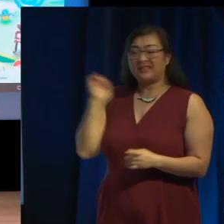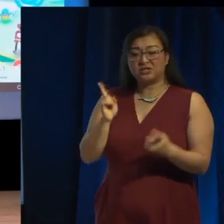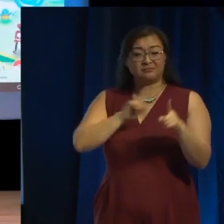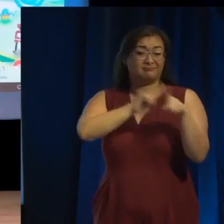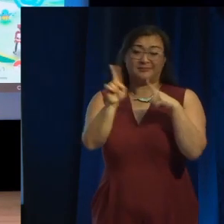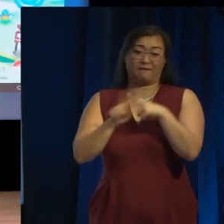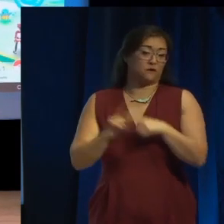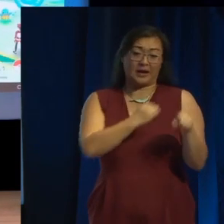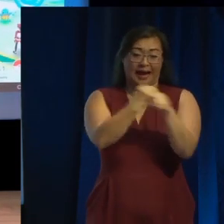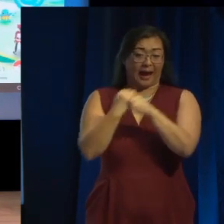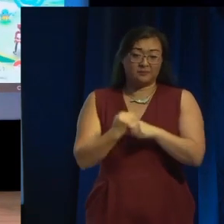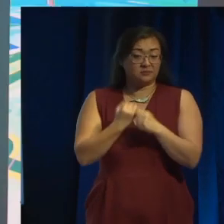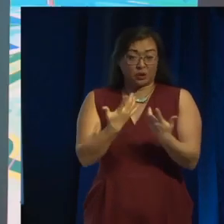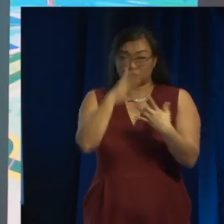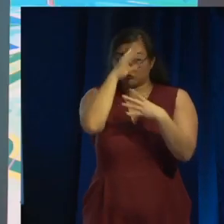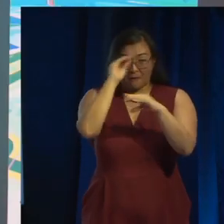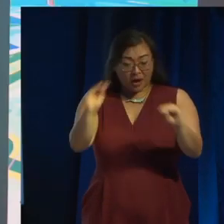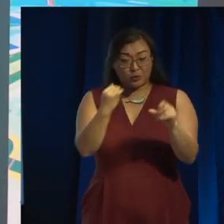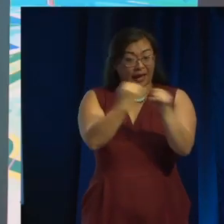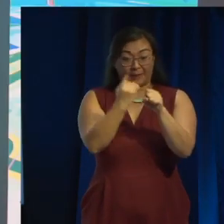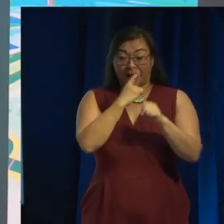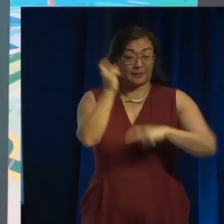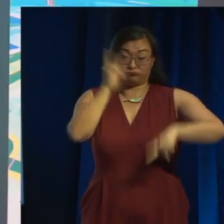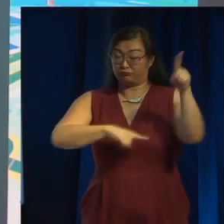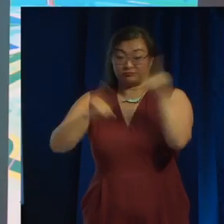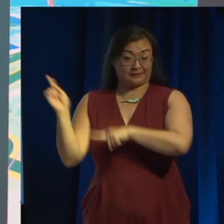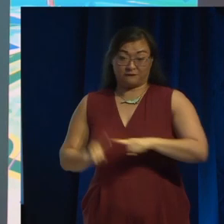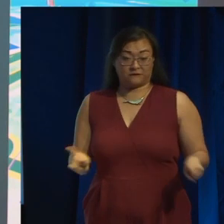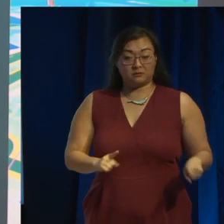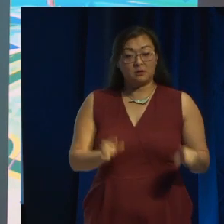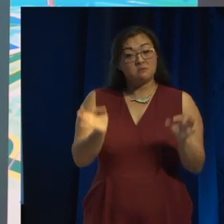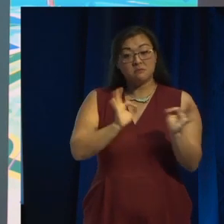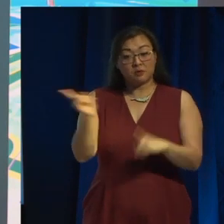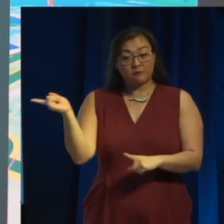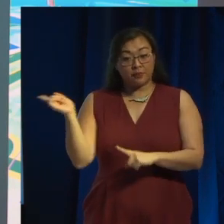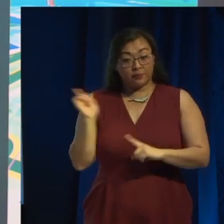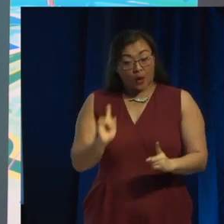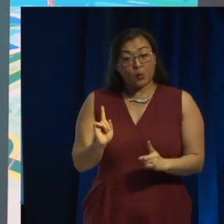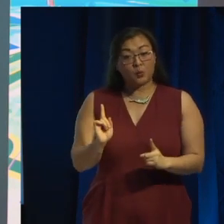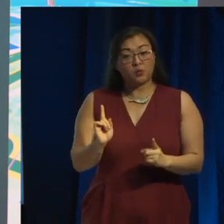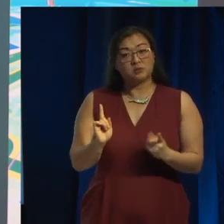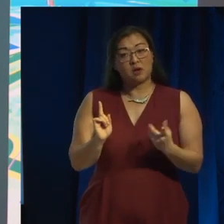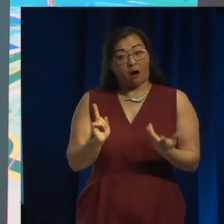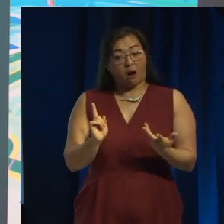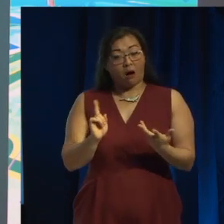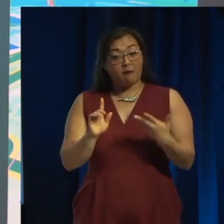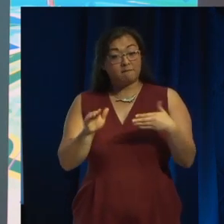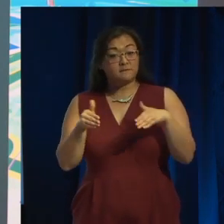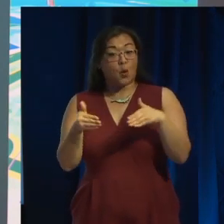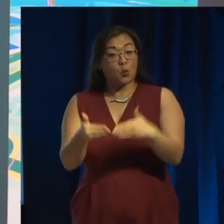they can be vastly different. And none of those examples particularly are focused on a story.